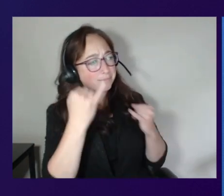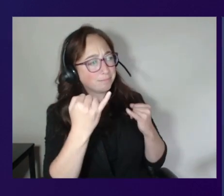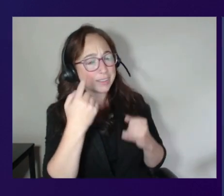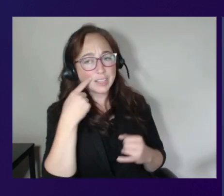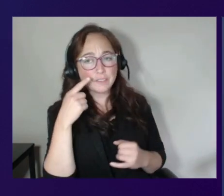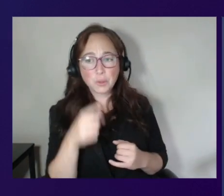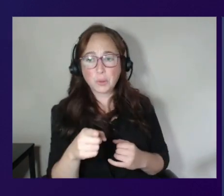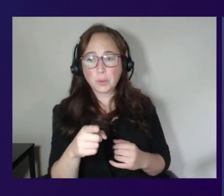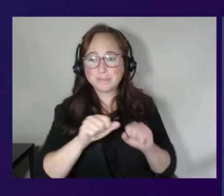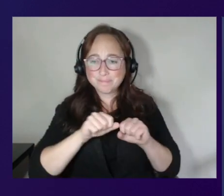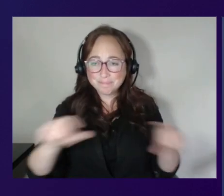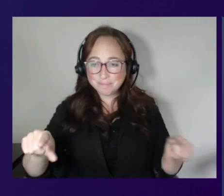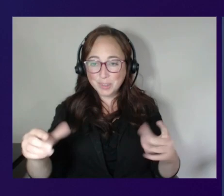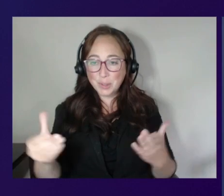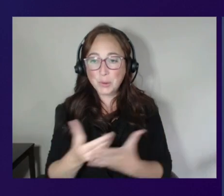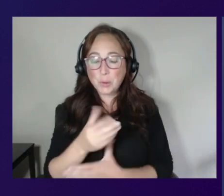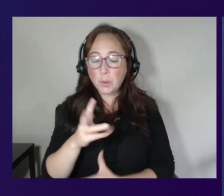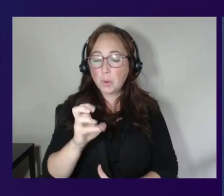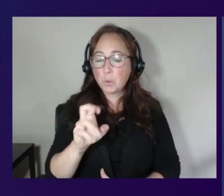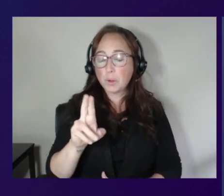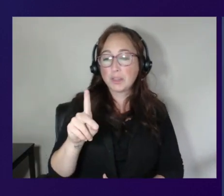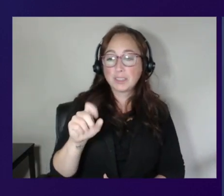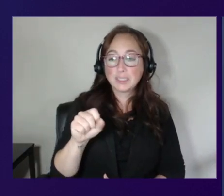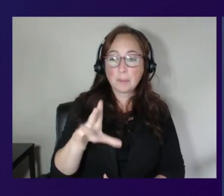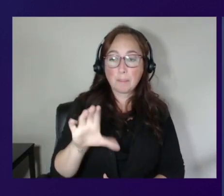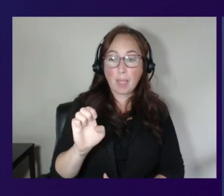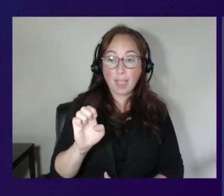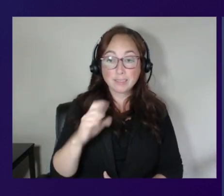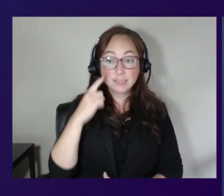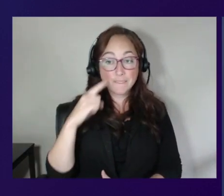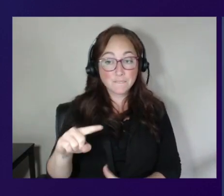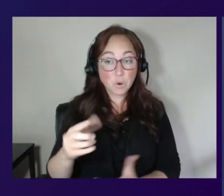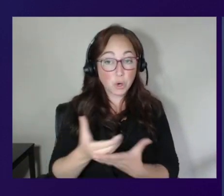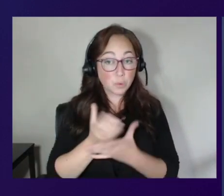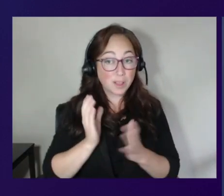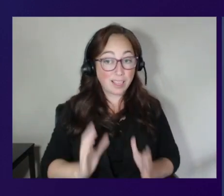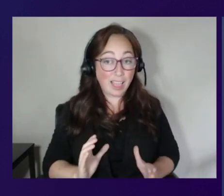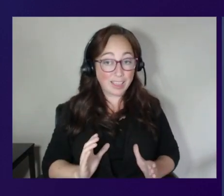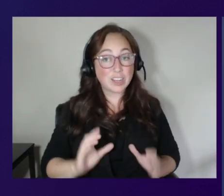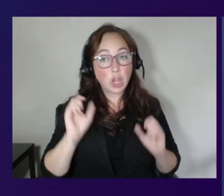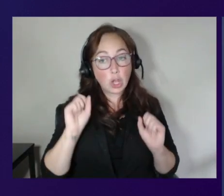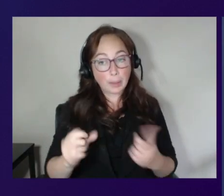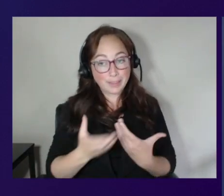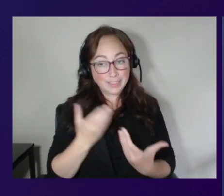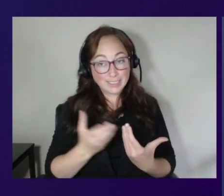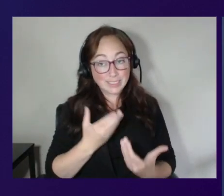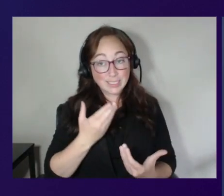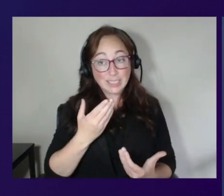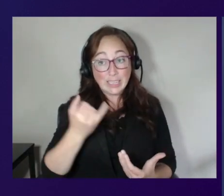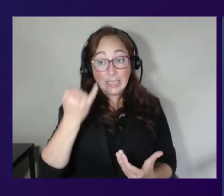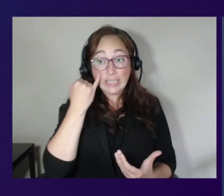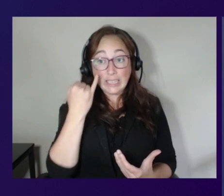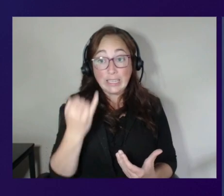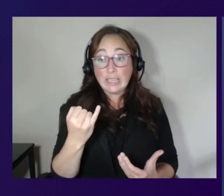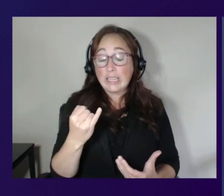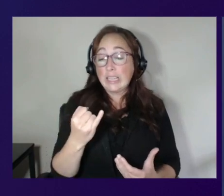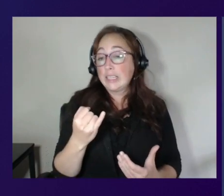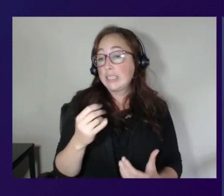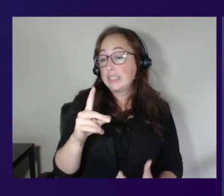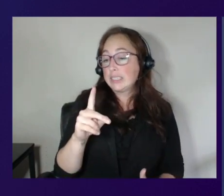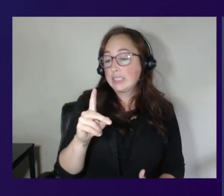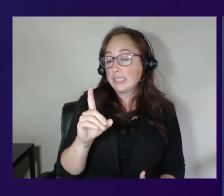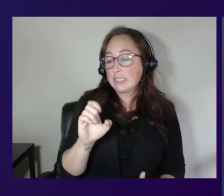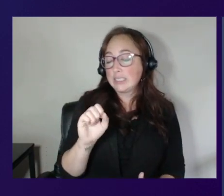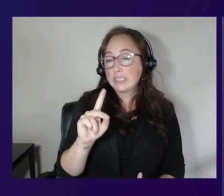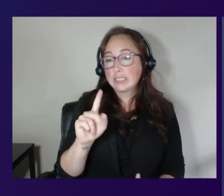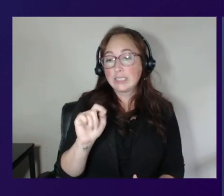deploying brand new workspaces and a new client, that could be pretty easy. But if you're migrating desktops, My Document folders,